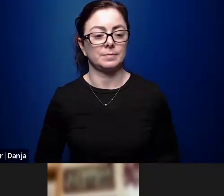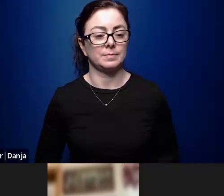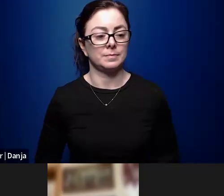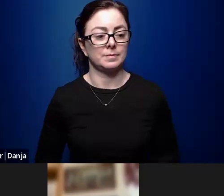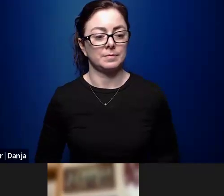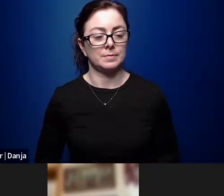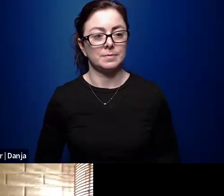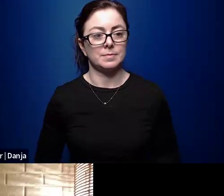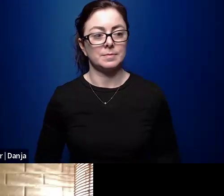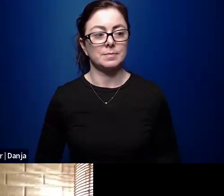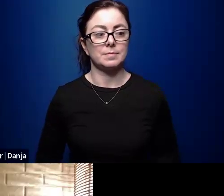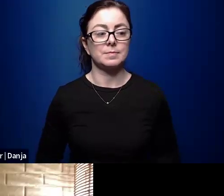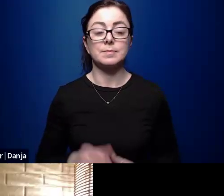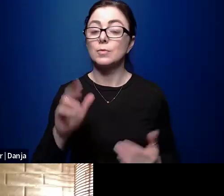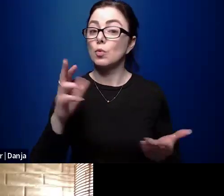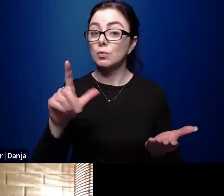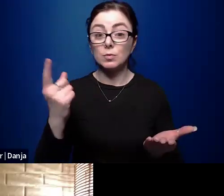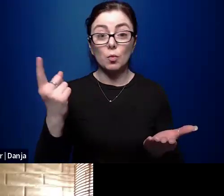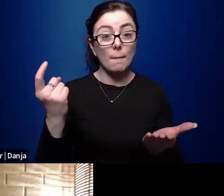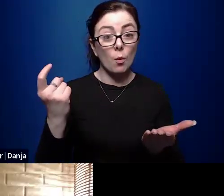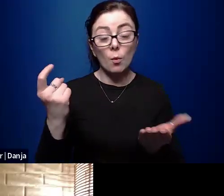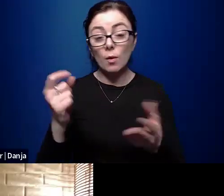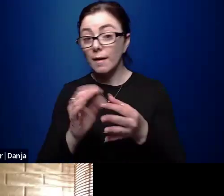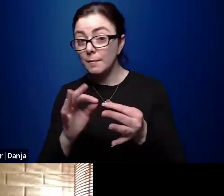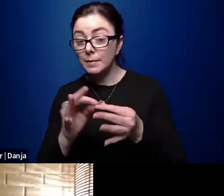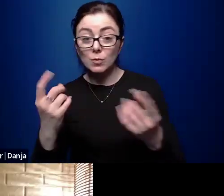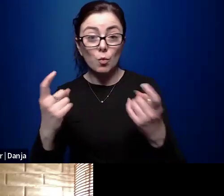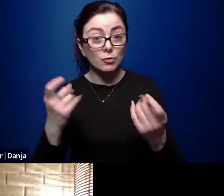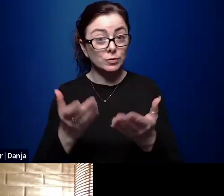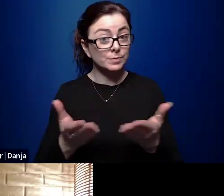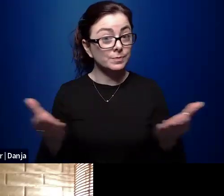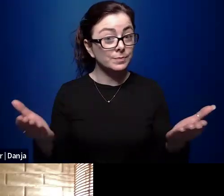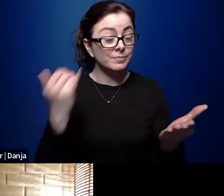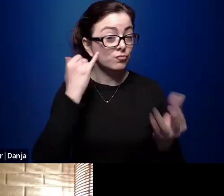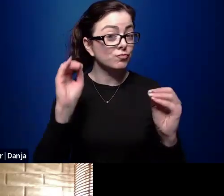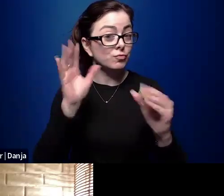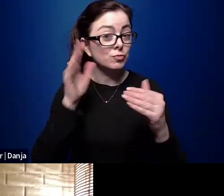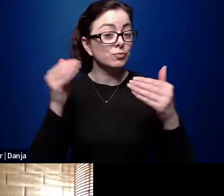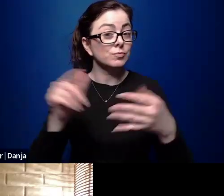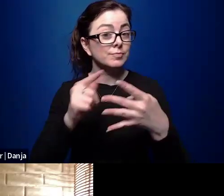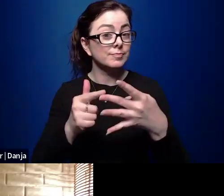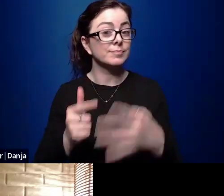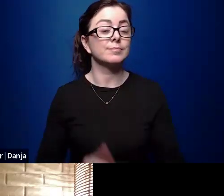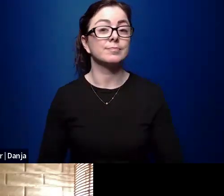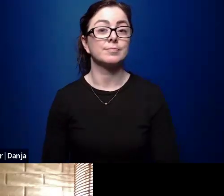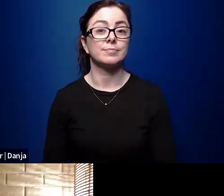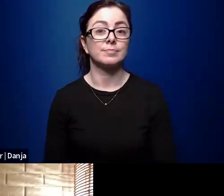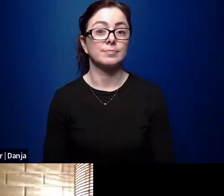We'll take one more if somebody has a comment or question, and then we'll move on to our next storyteller.